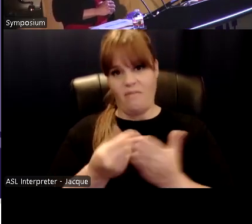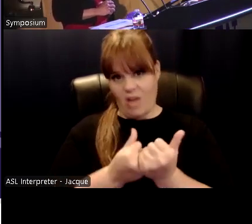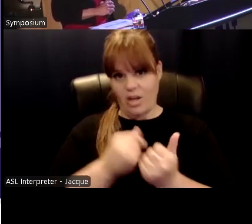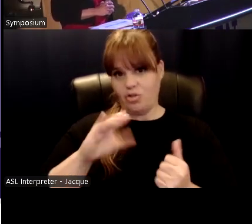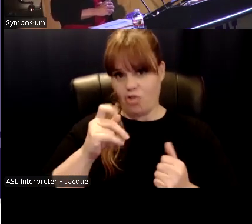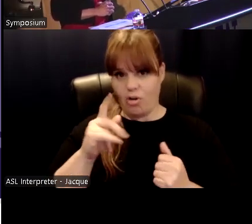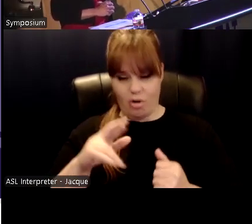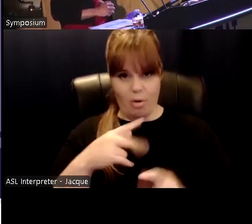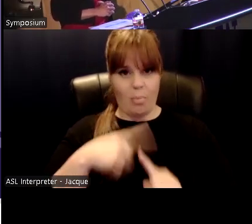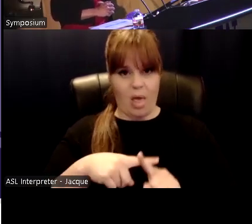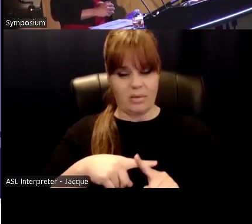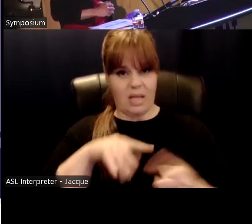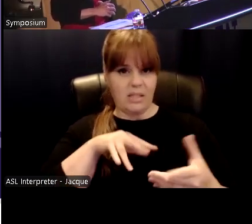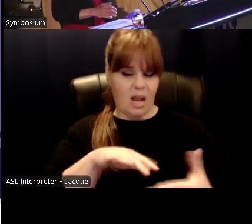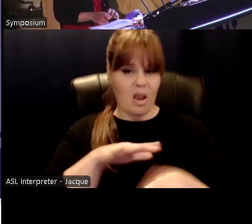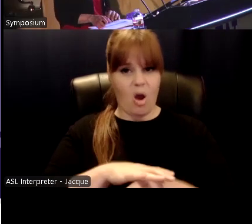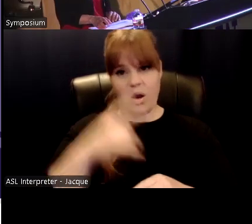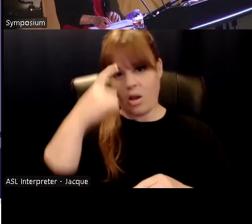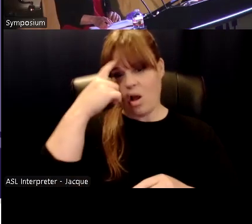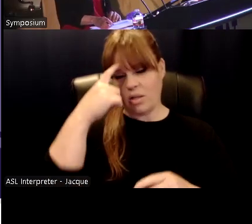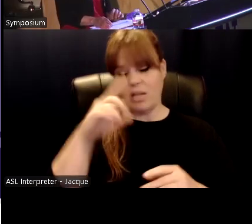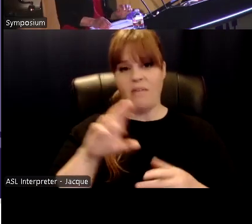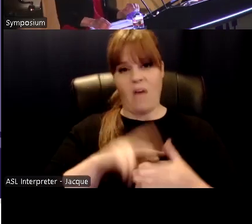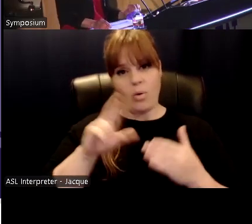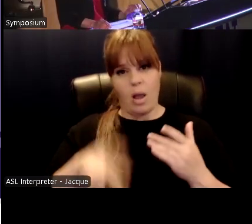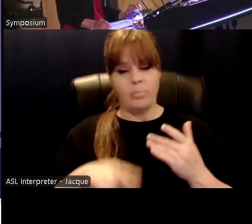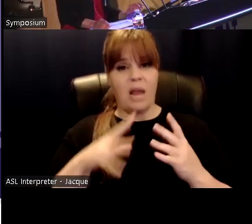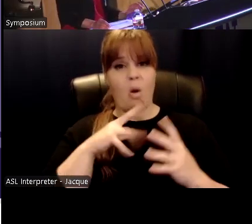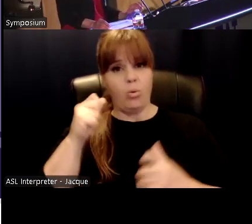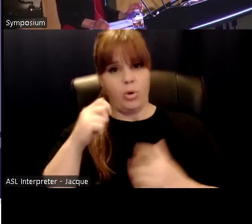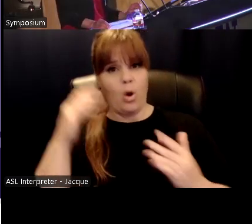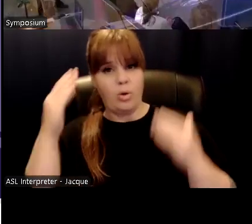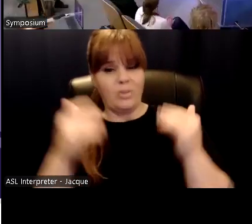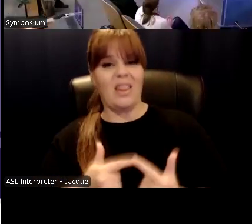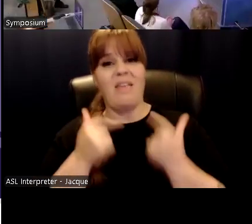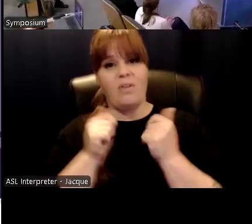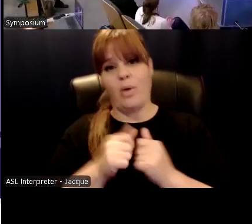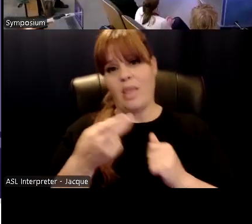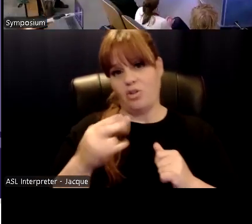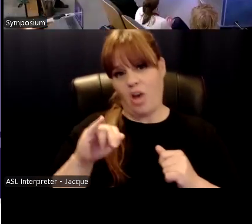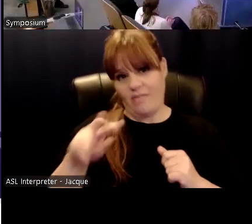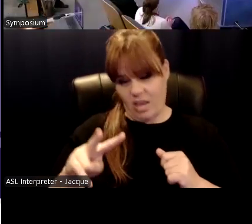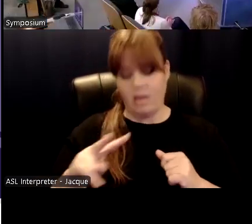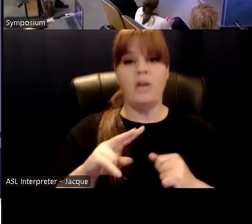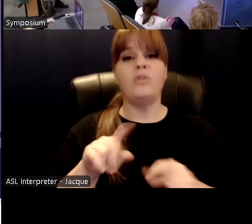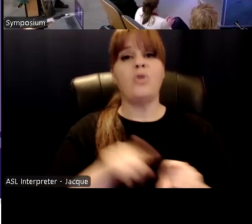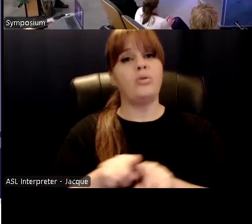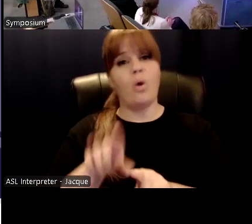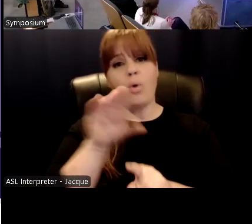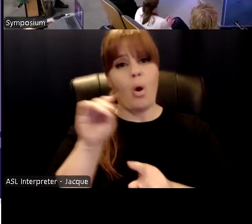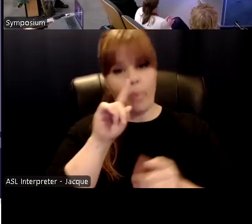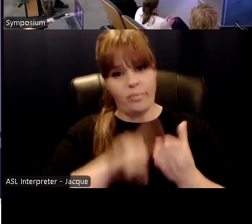Plus study on cognitive outcomes in older adults living with HIV. She's also a co-investigator in the